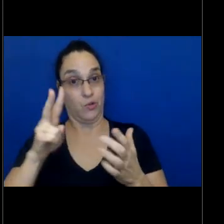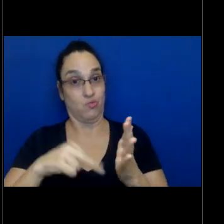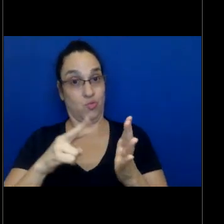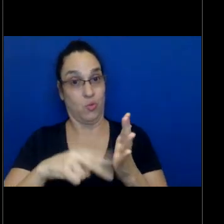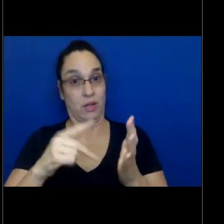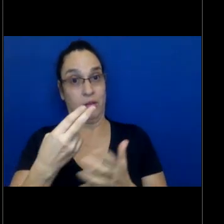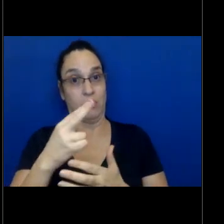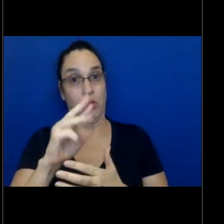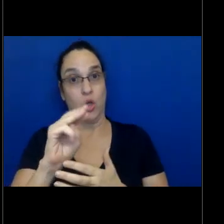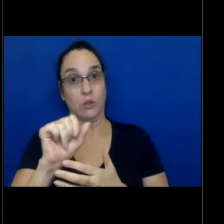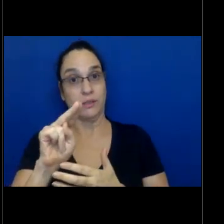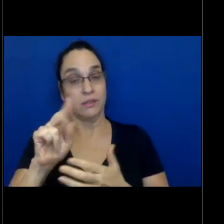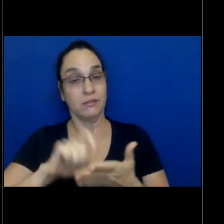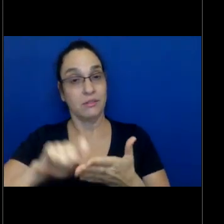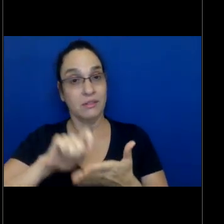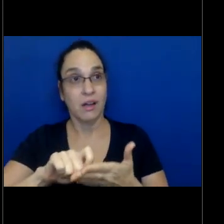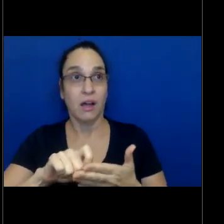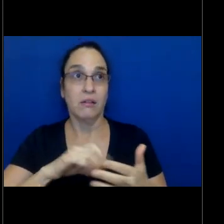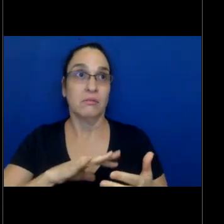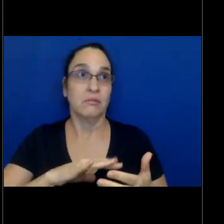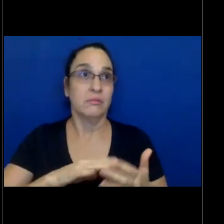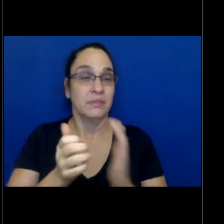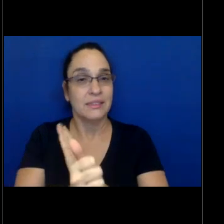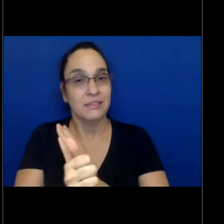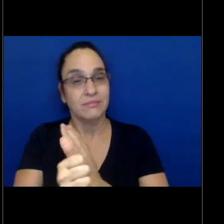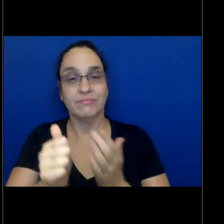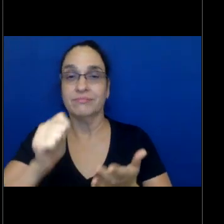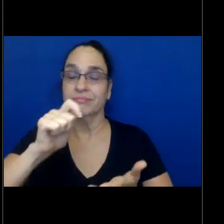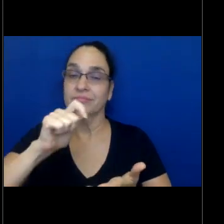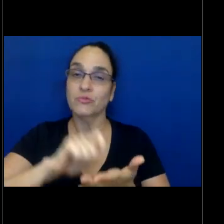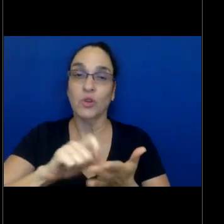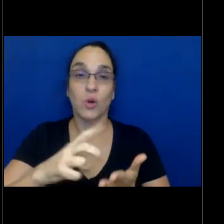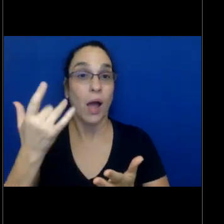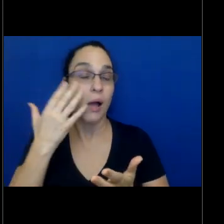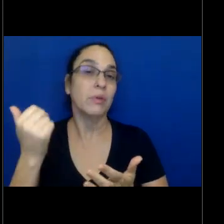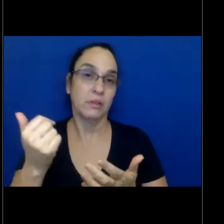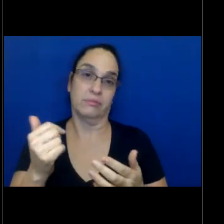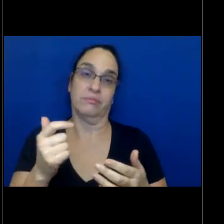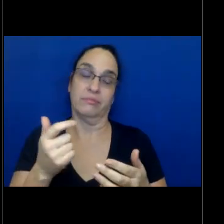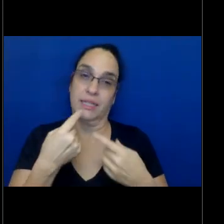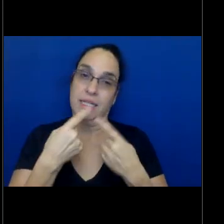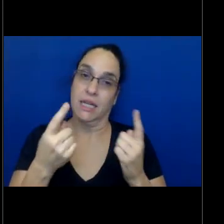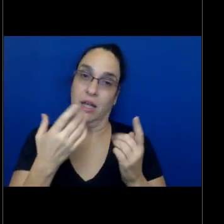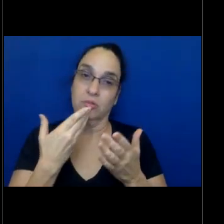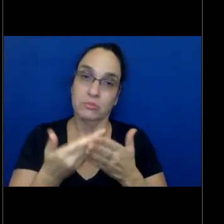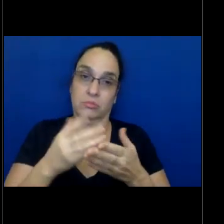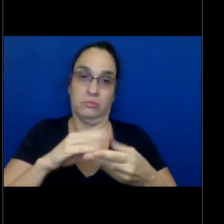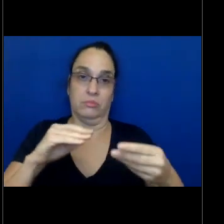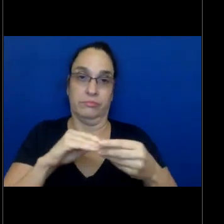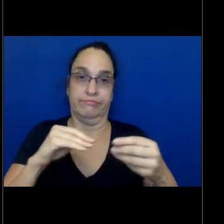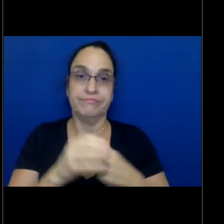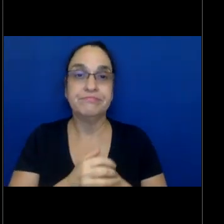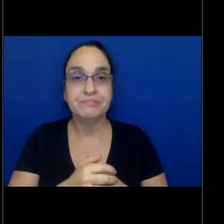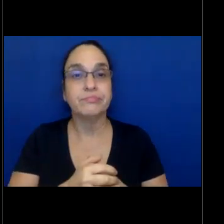and adapt in our business as well. Having said that, if you think about writing